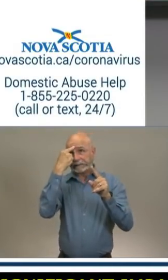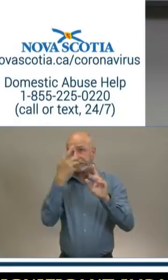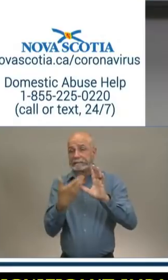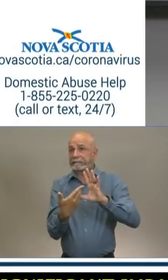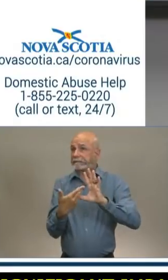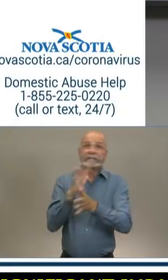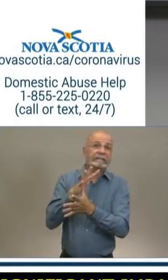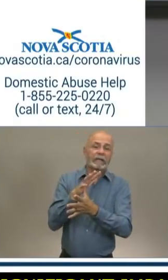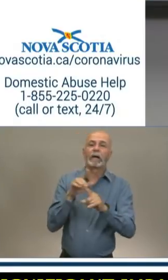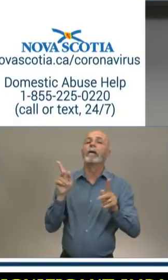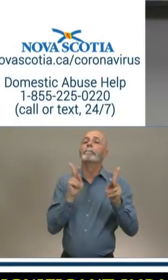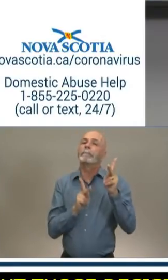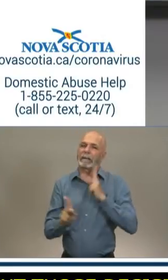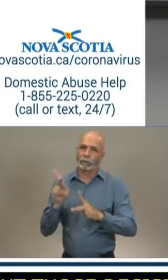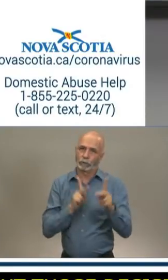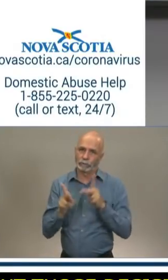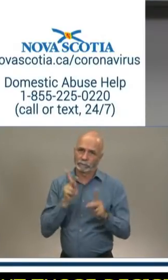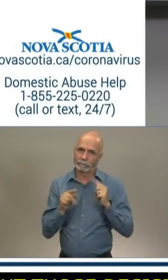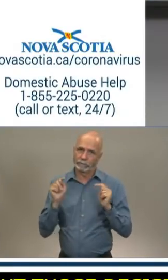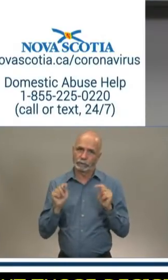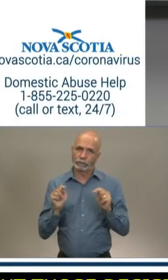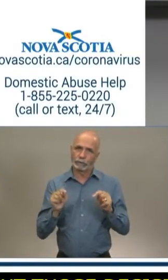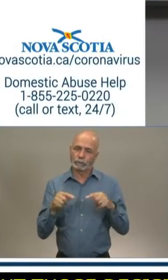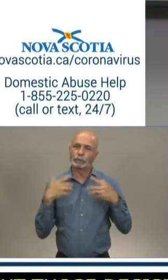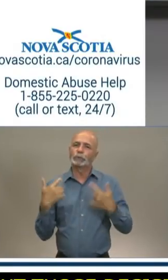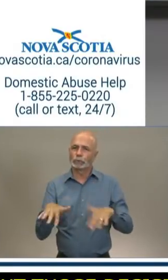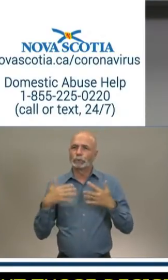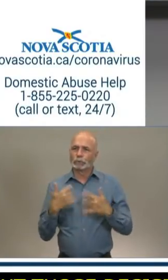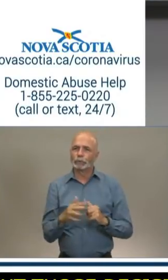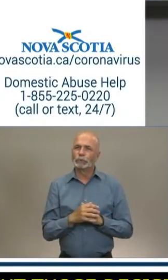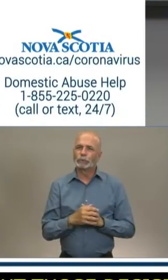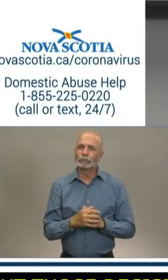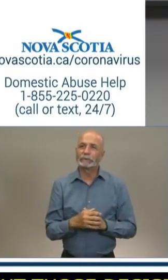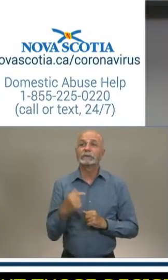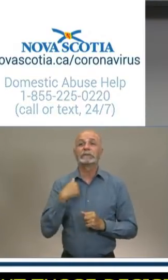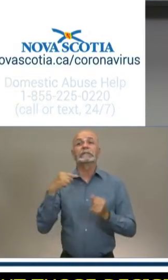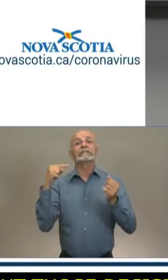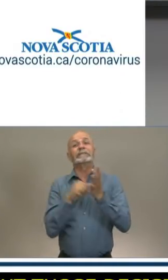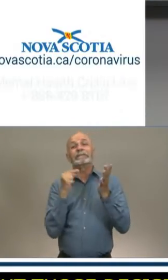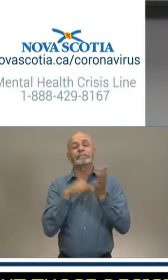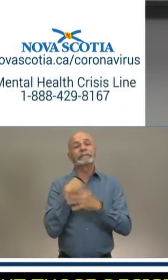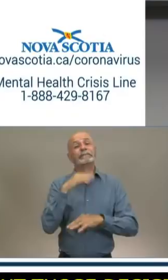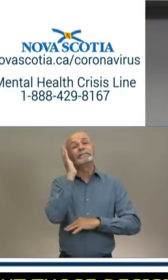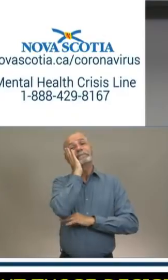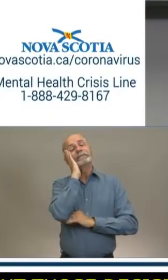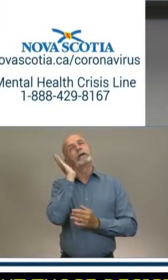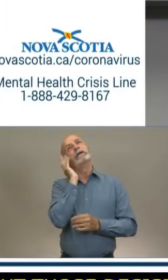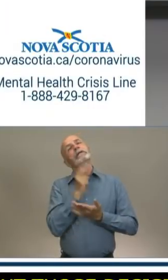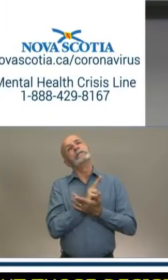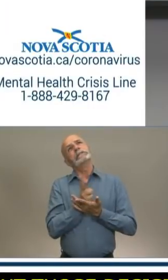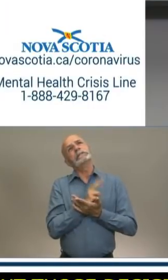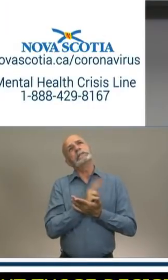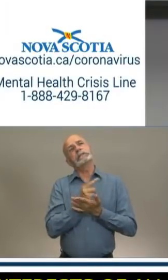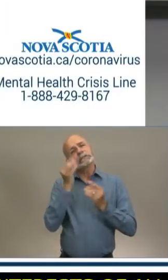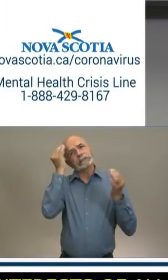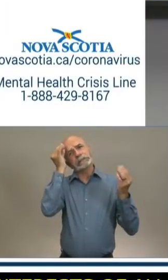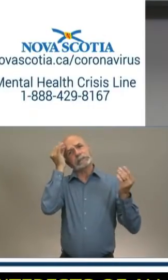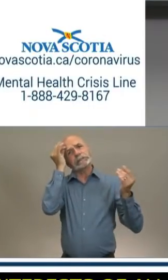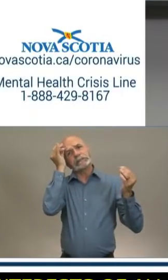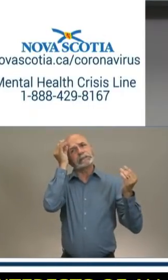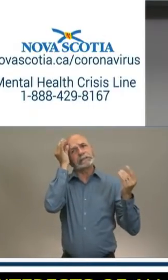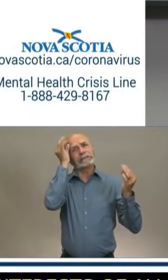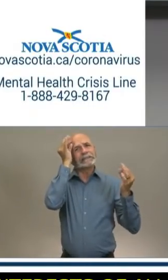in mind. I have had sleepless nights, and I do feel people's frustration at this pandemic. and